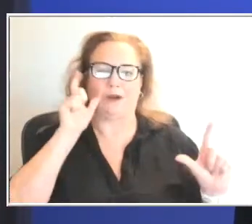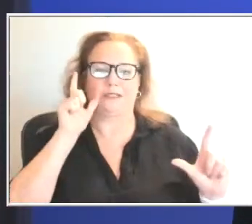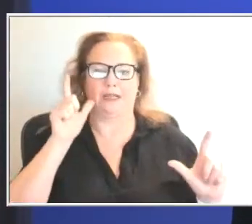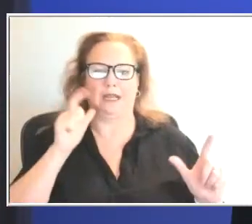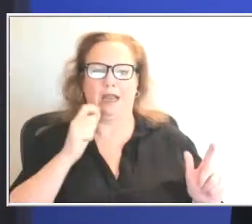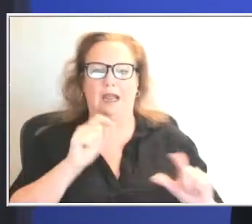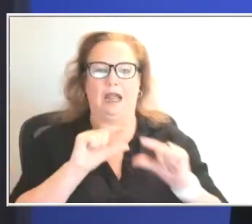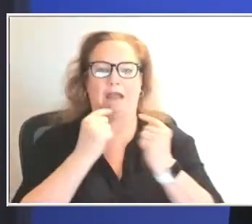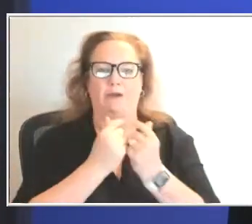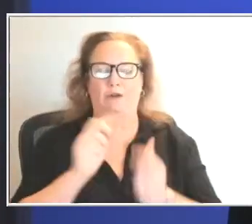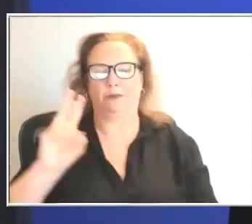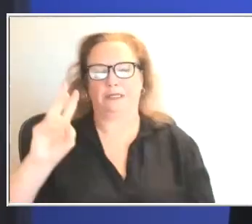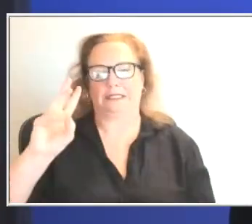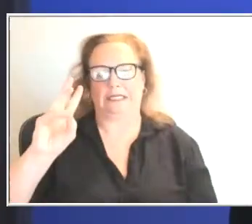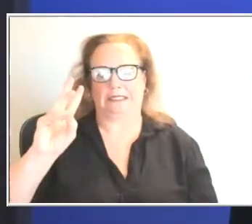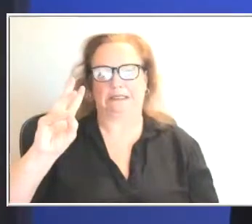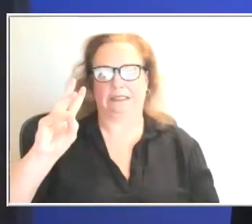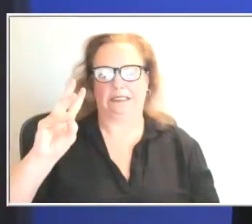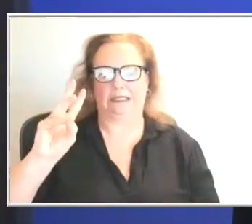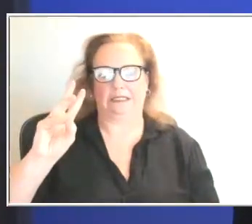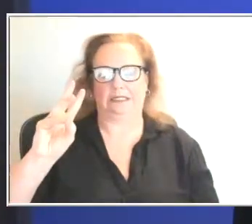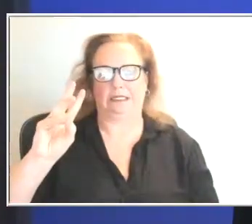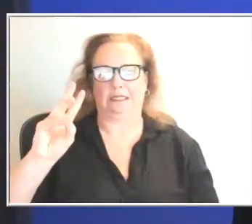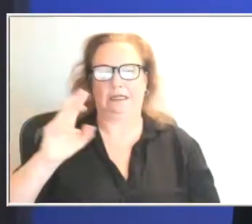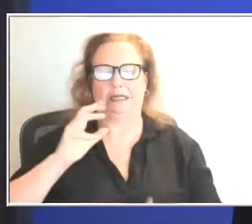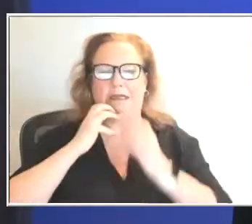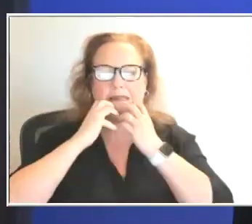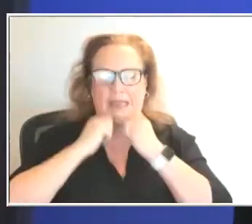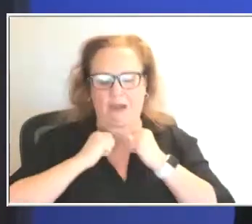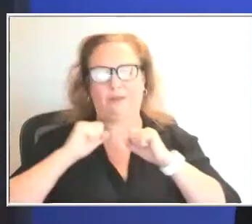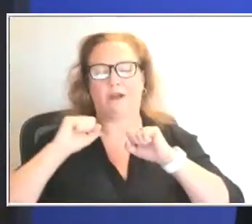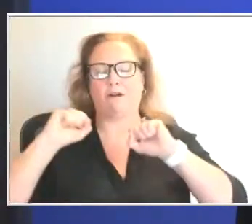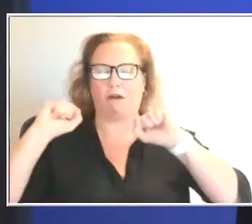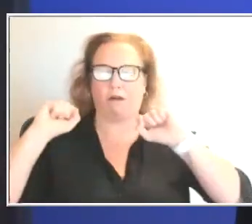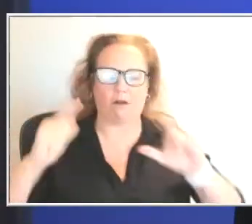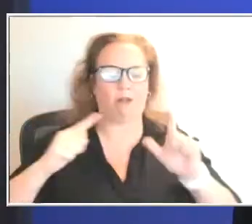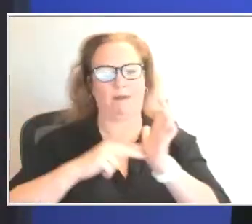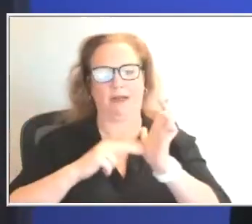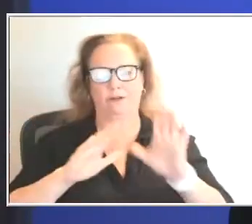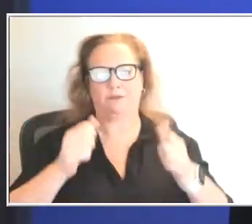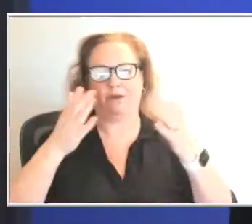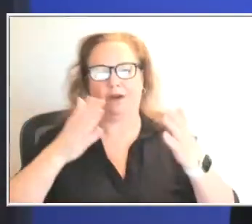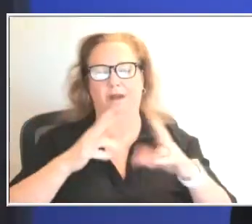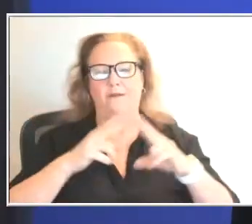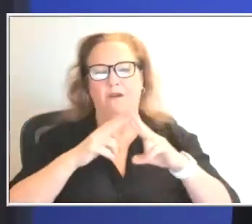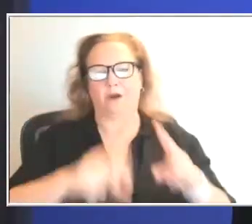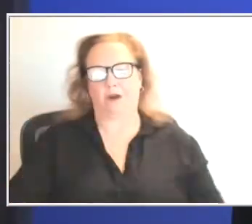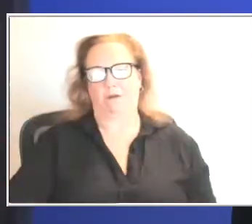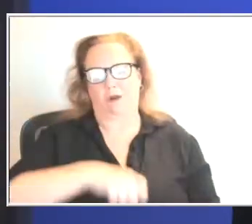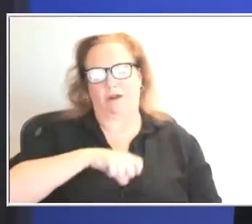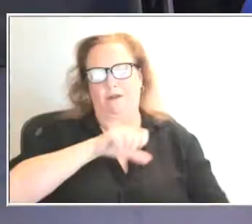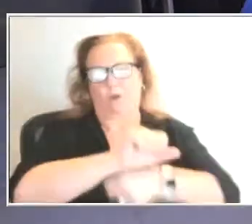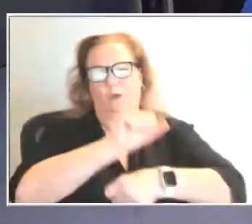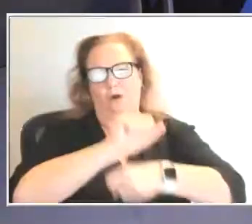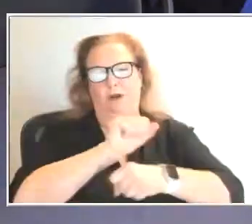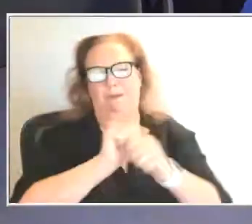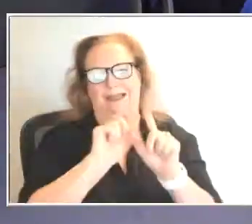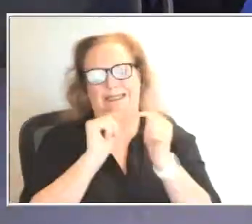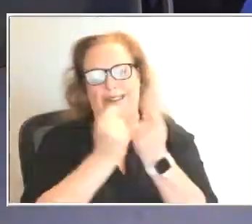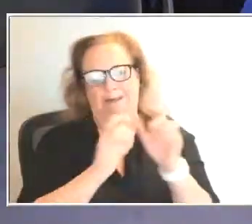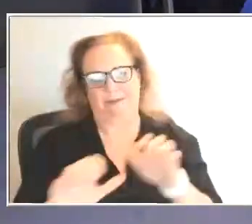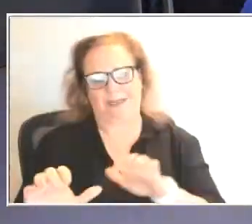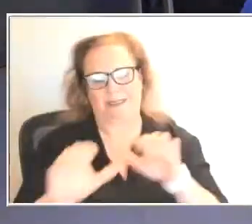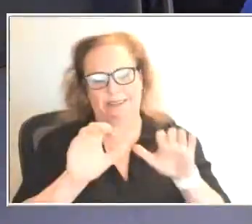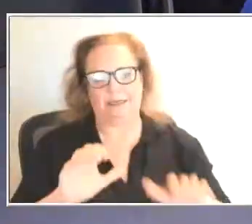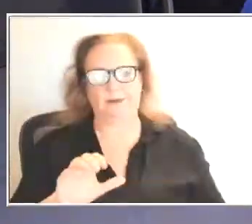of 6, and I would say that's the care that each and every one of them provide. So very proud of what they do. So wound and ostomy